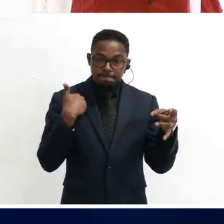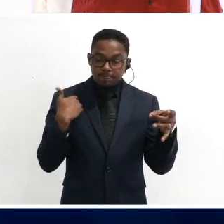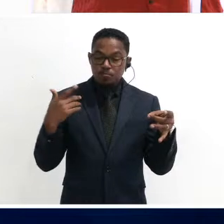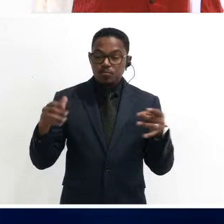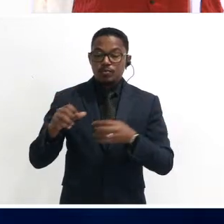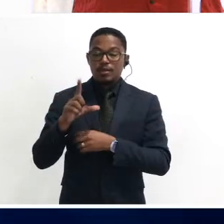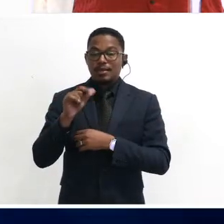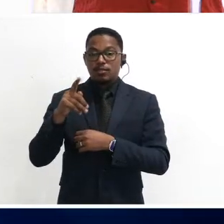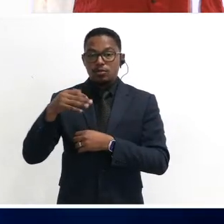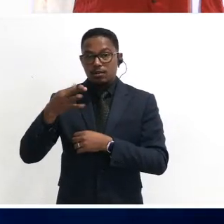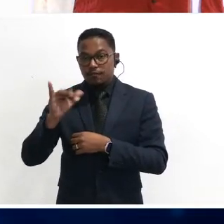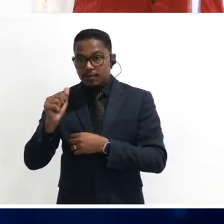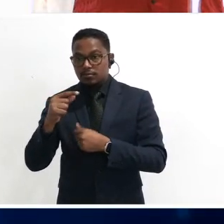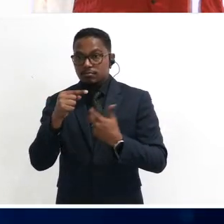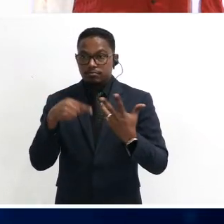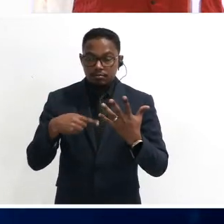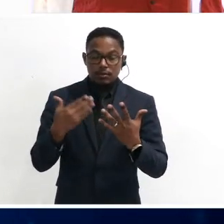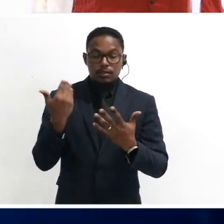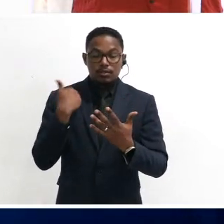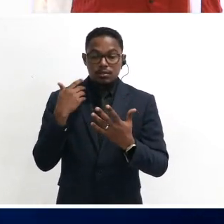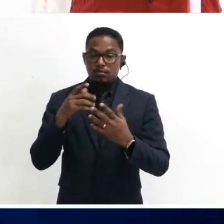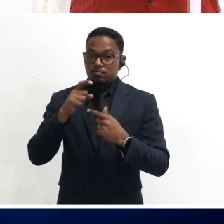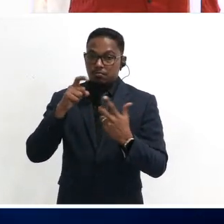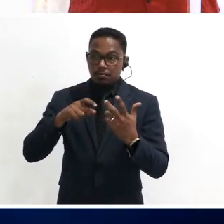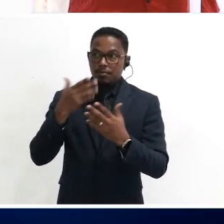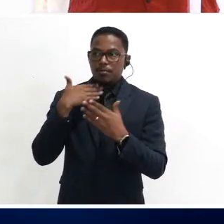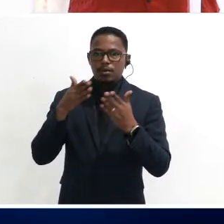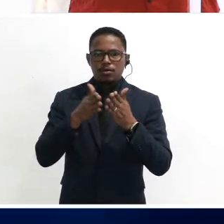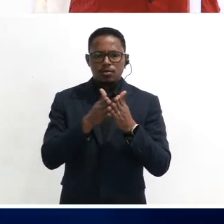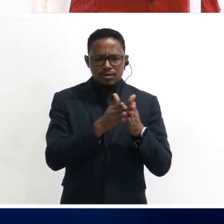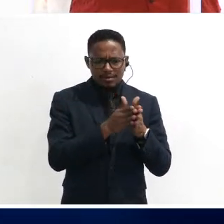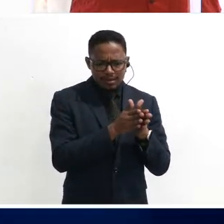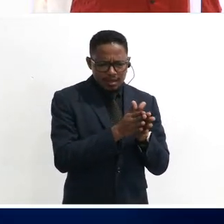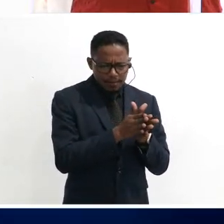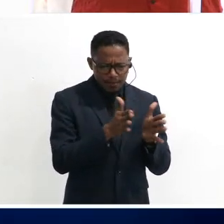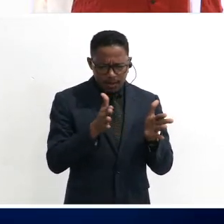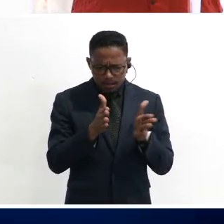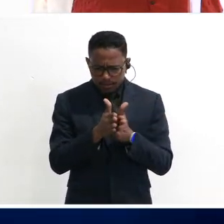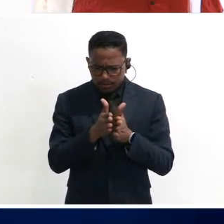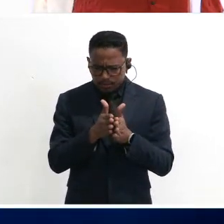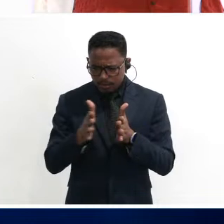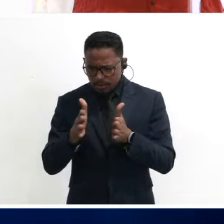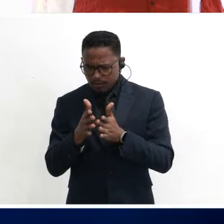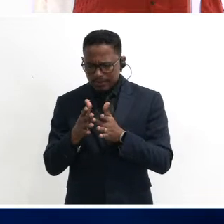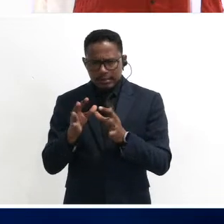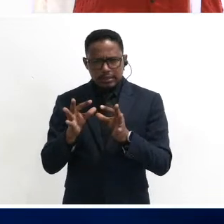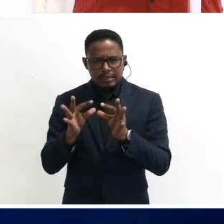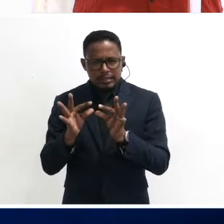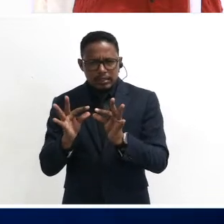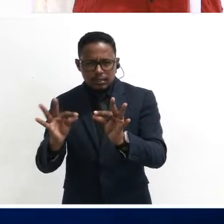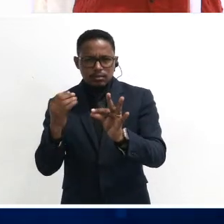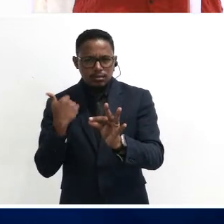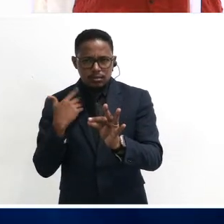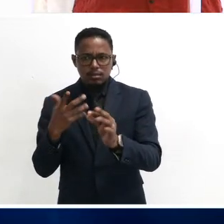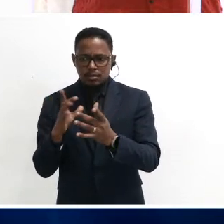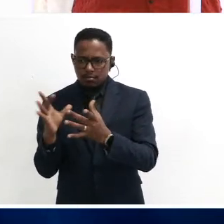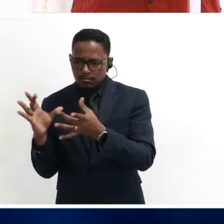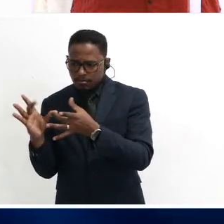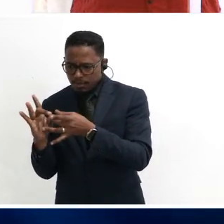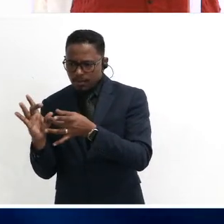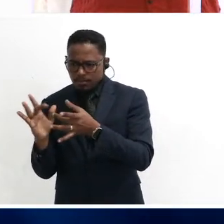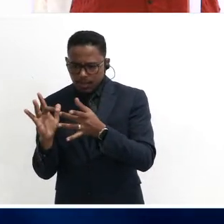make very fine pitch and dense interconnects that the packaging houses didn't originally have. So you'll see